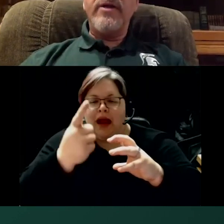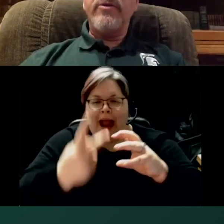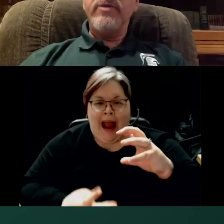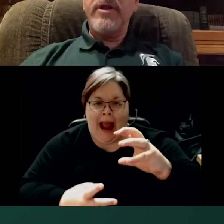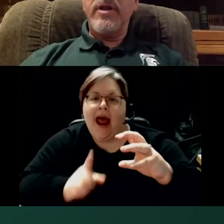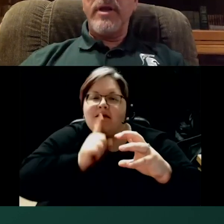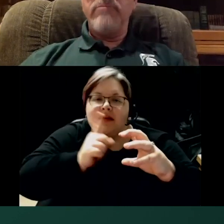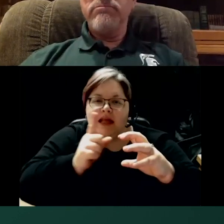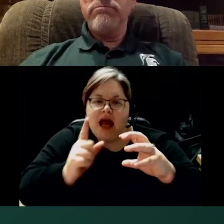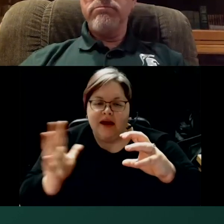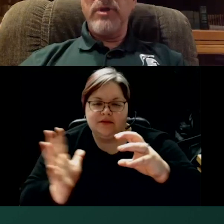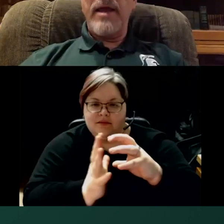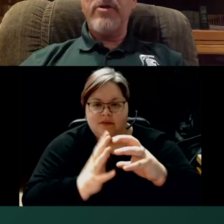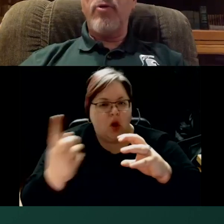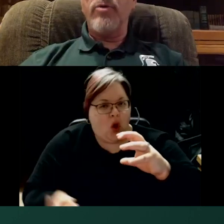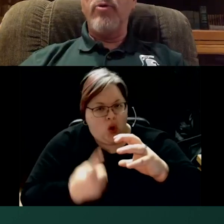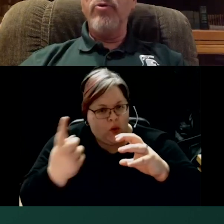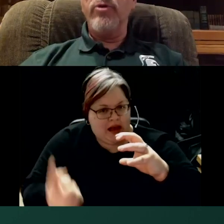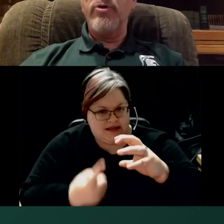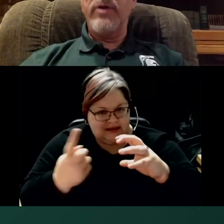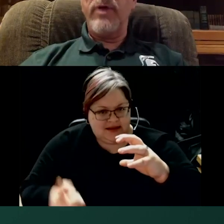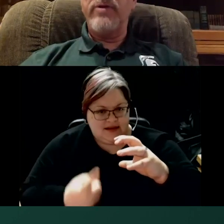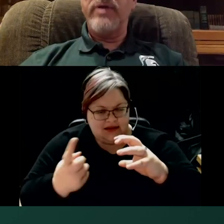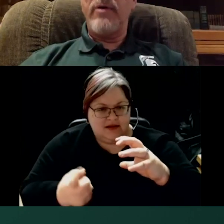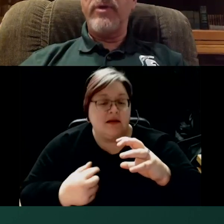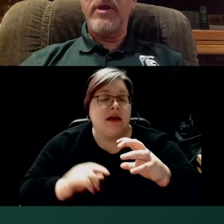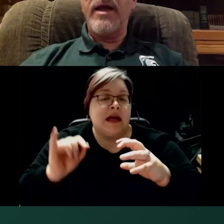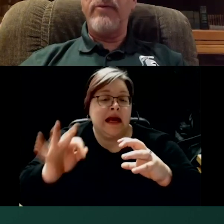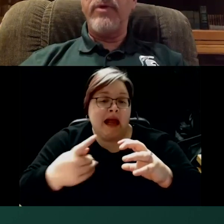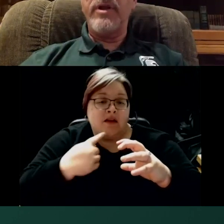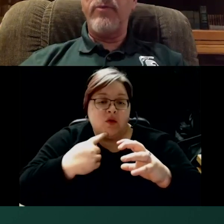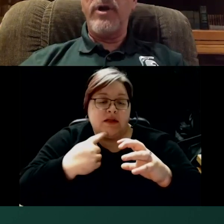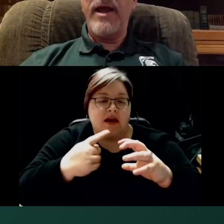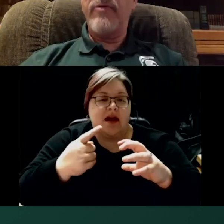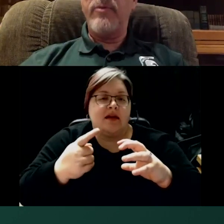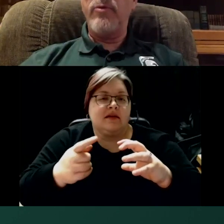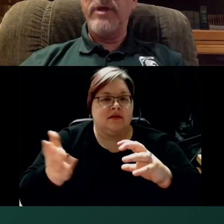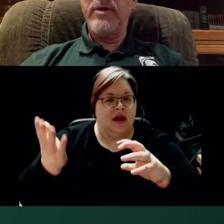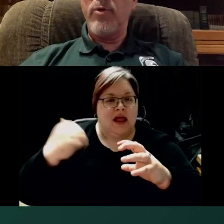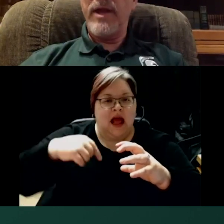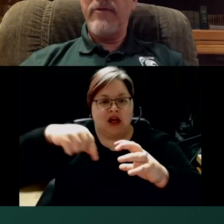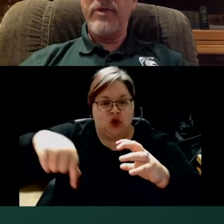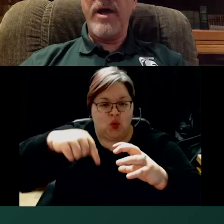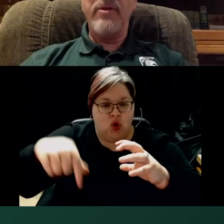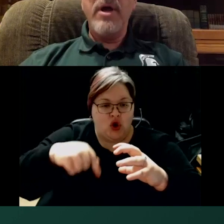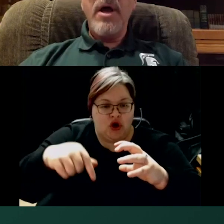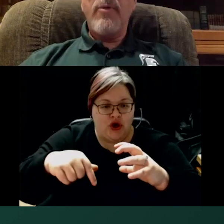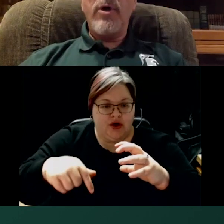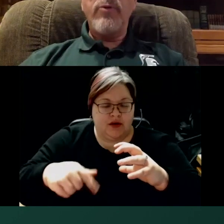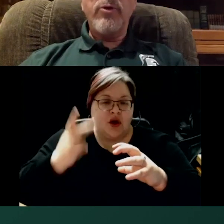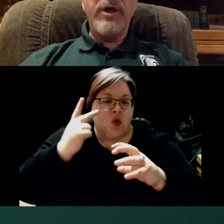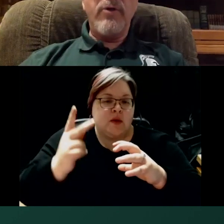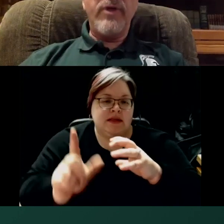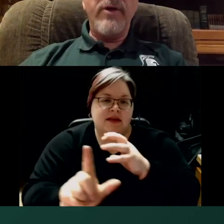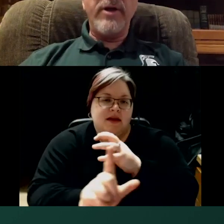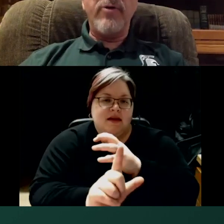look at, let's say, last quarter moon, we're looking right down this line and we see one half the moon lit and one half not. But when